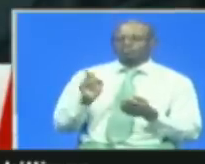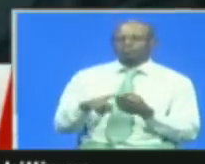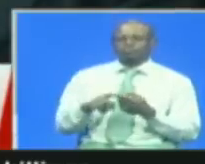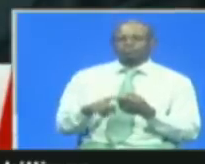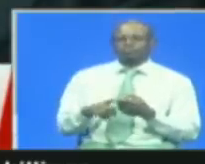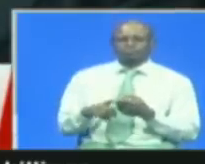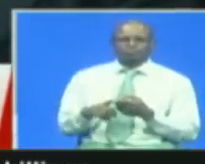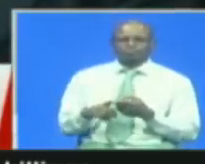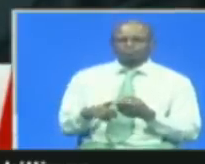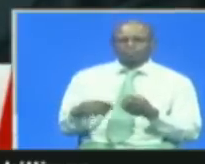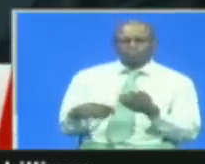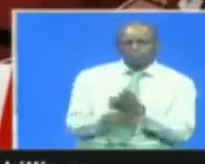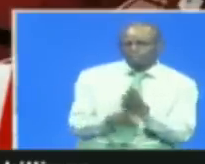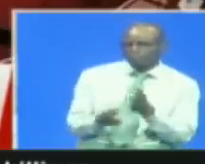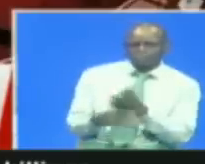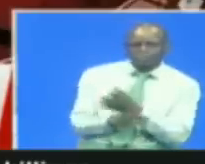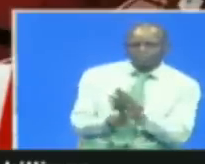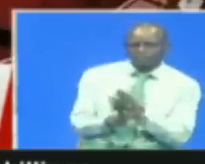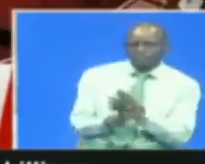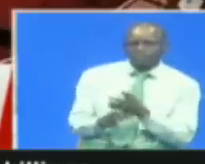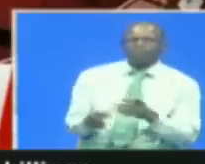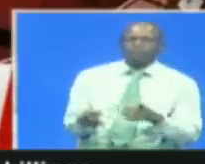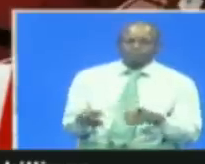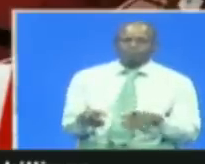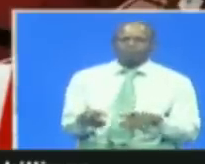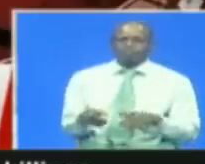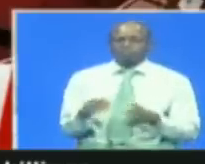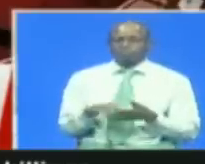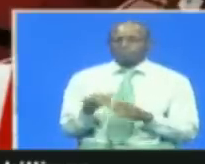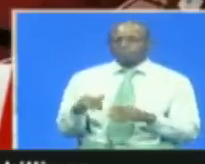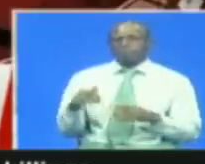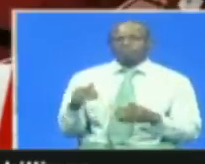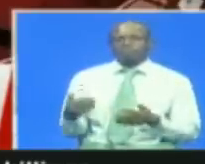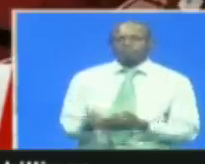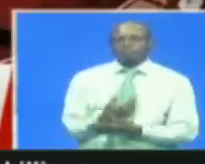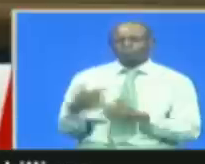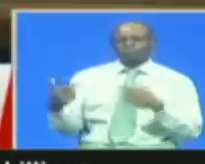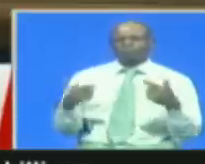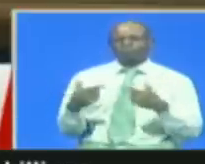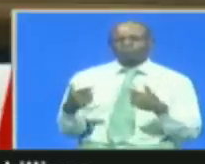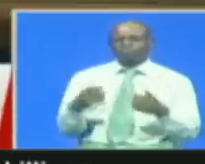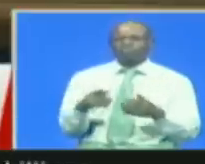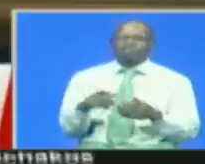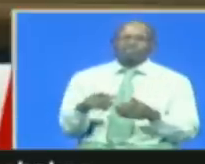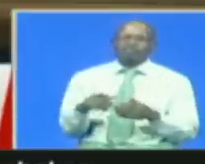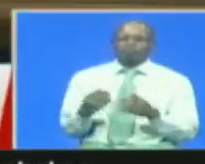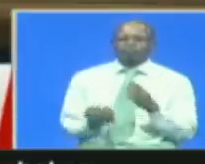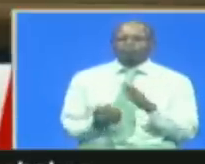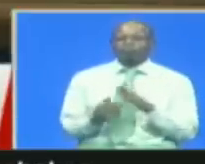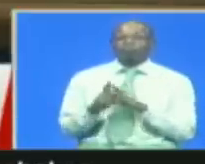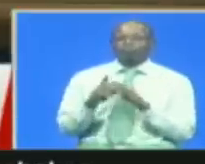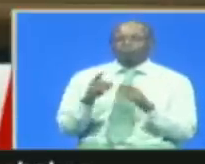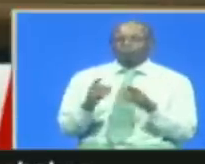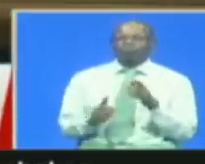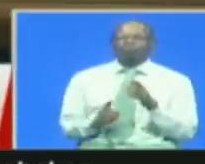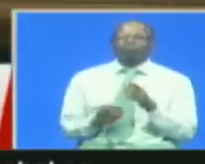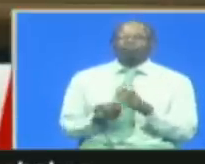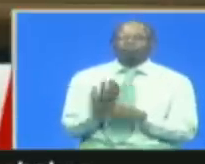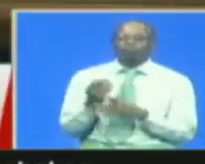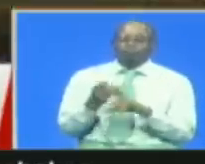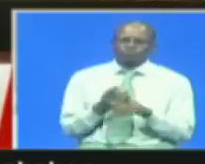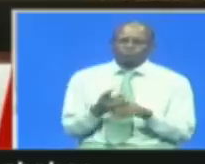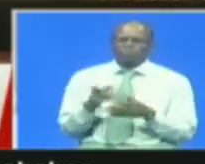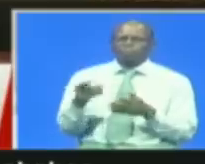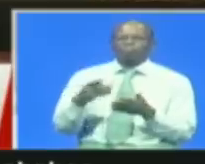was time they stamped their authority. The new battle has been triggered by the non-inclusion of the Senate in debating and passage of the